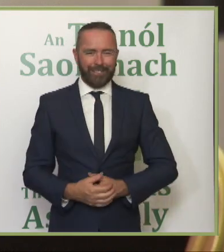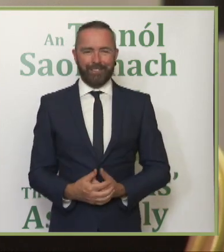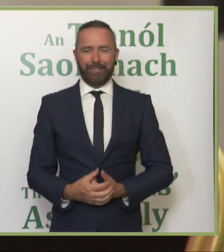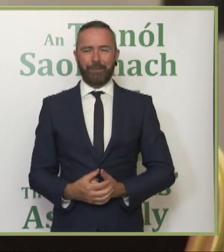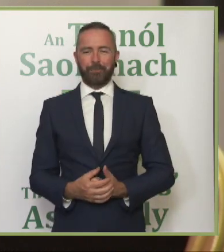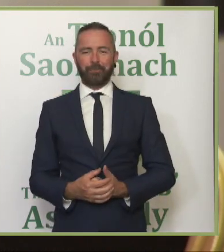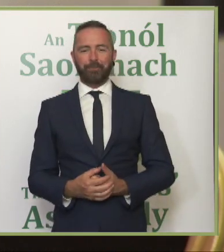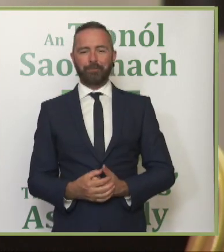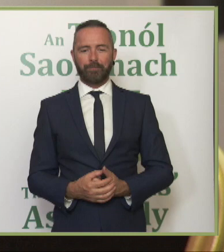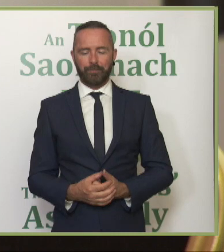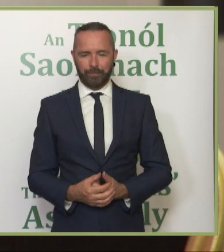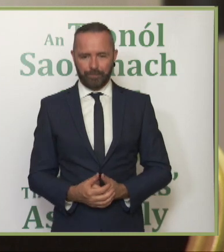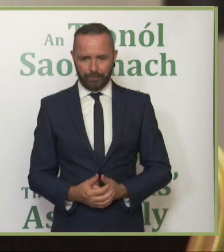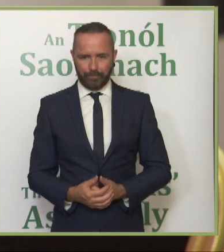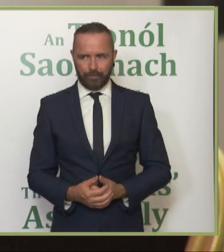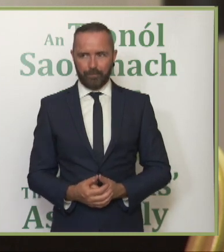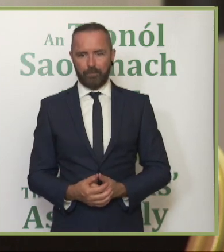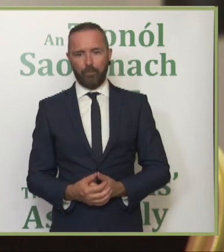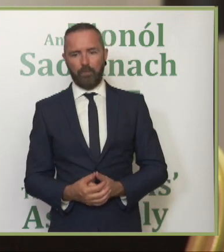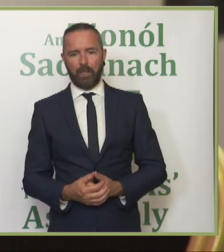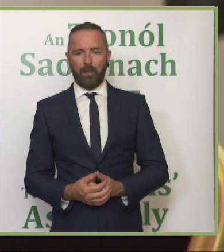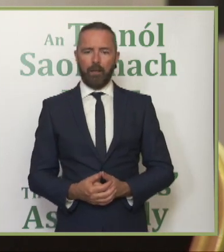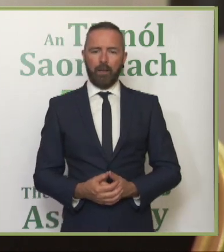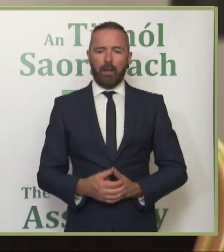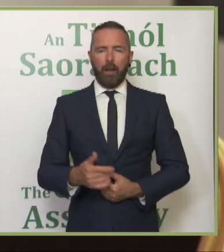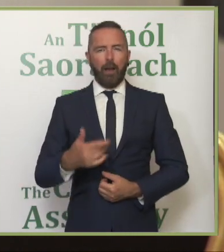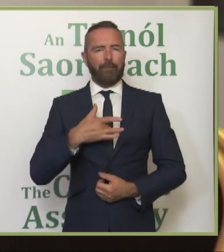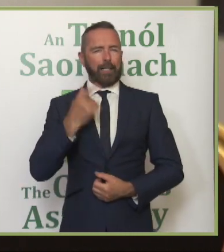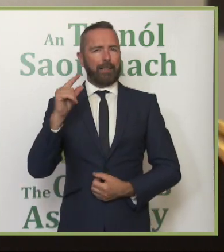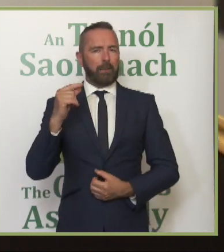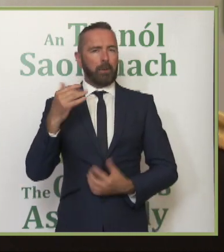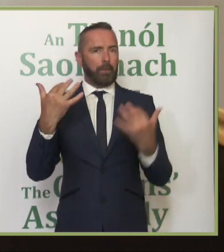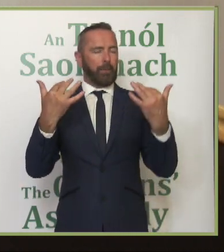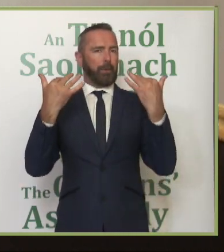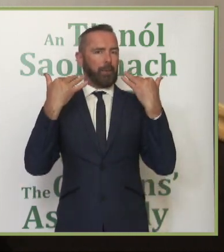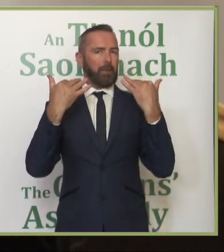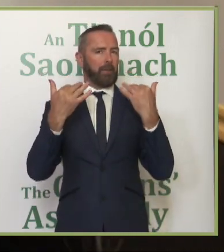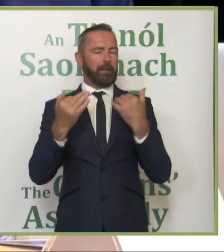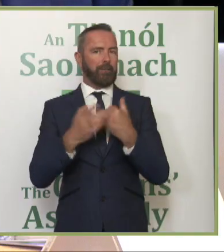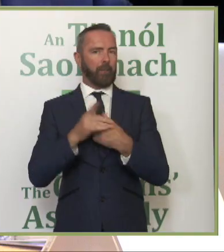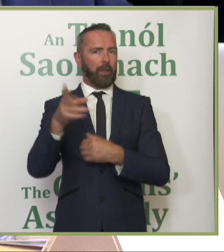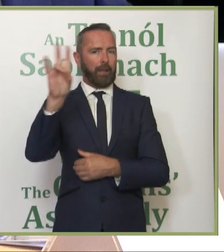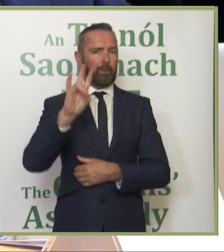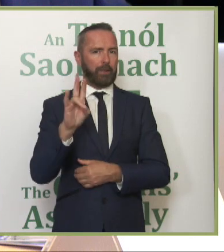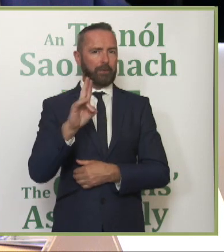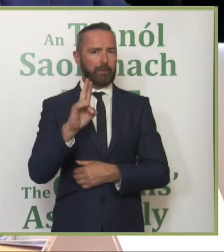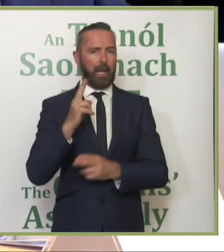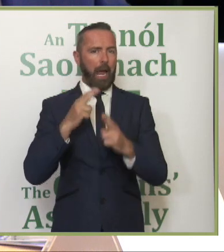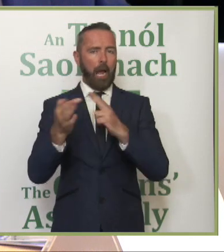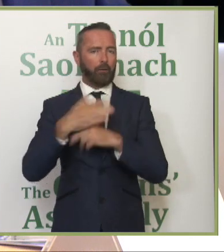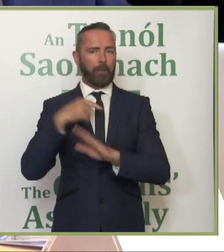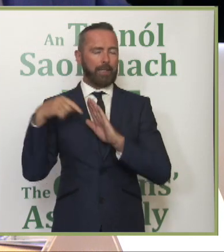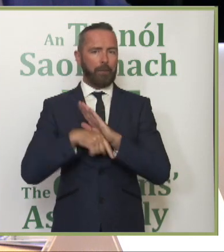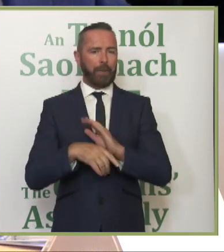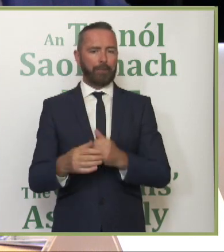I kind of feel a bit out of my depth with that one. I don't know that I know the answer, sorry. Yeah. No,